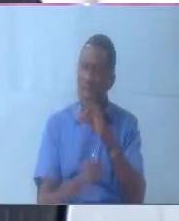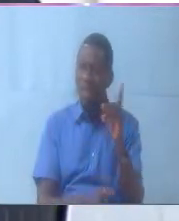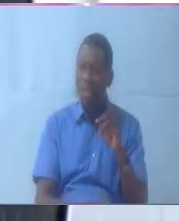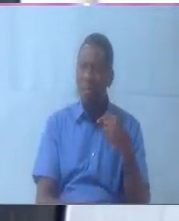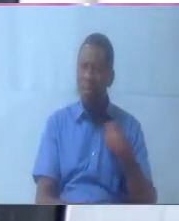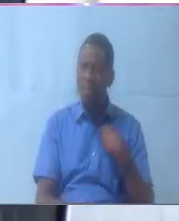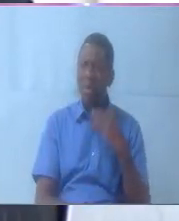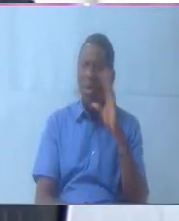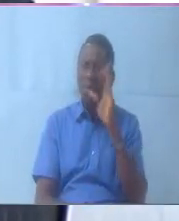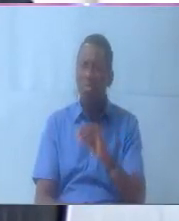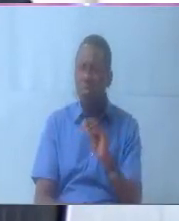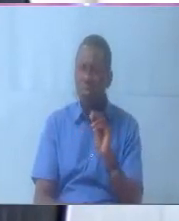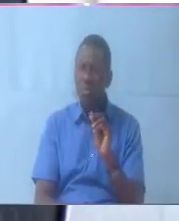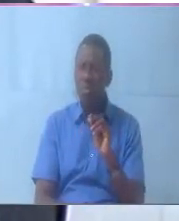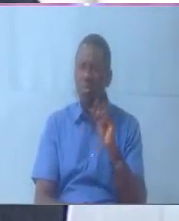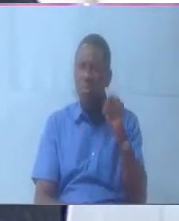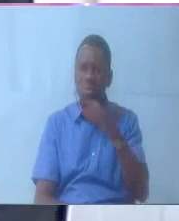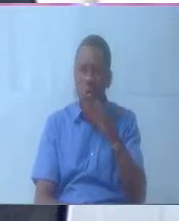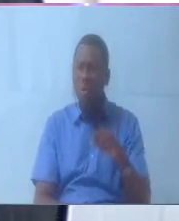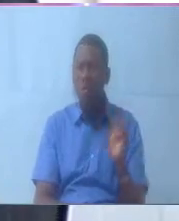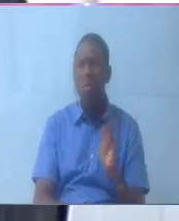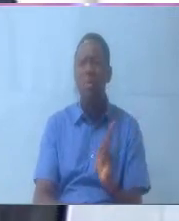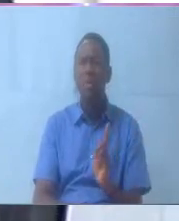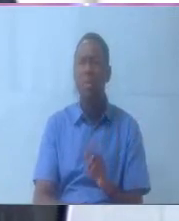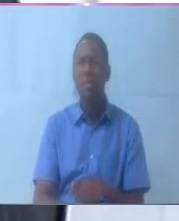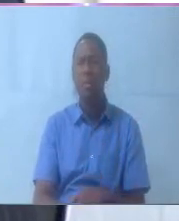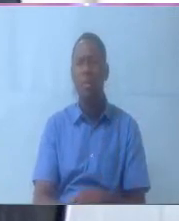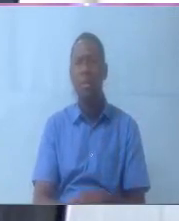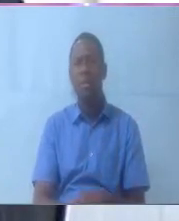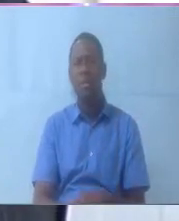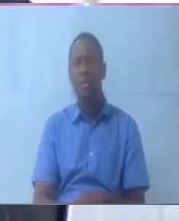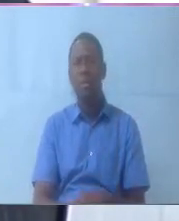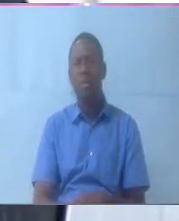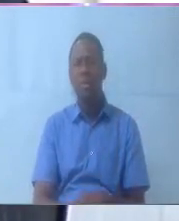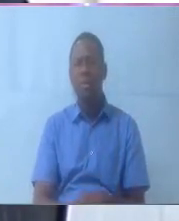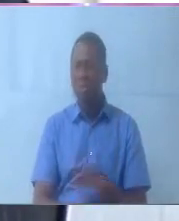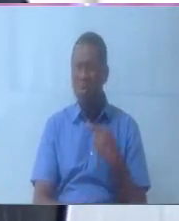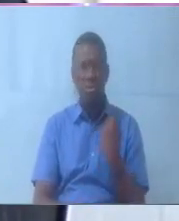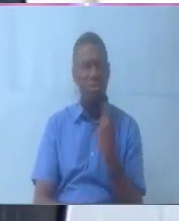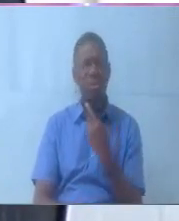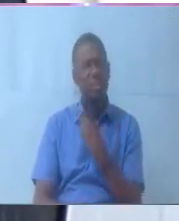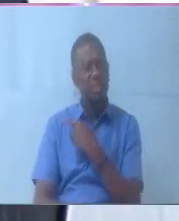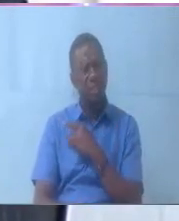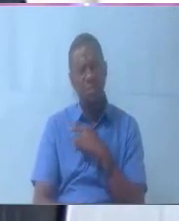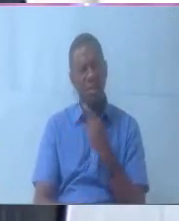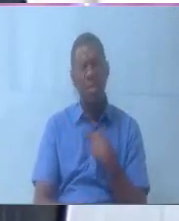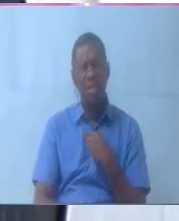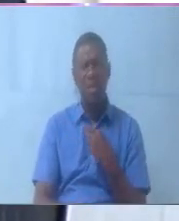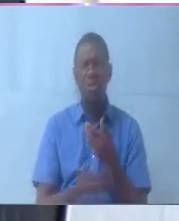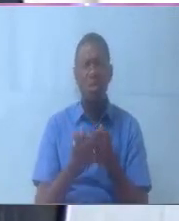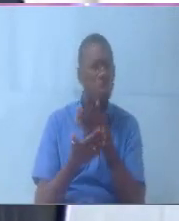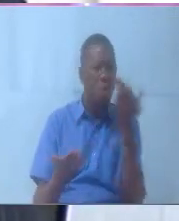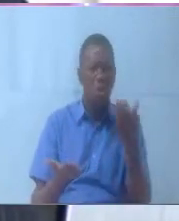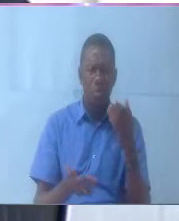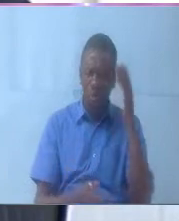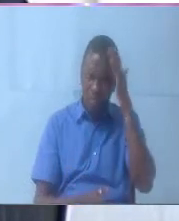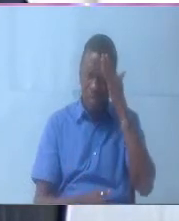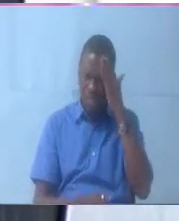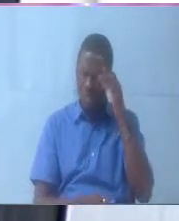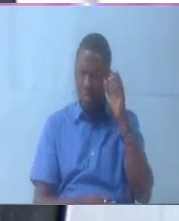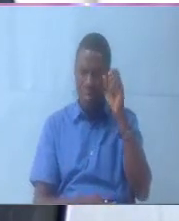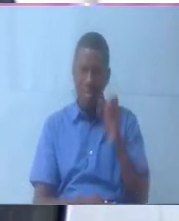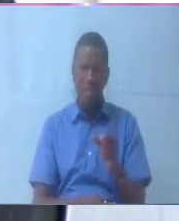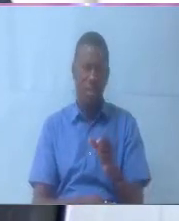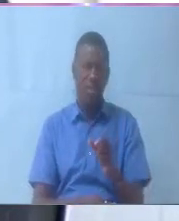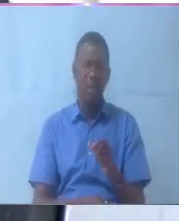uleke. What offense? It's just treated me like a common criminal. But I was wondering, $500,000. But anyway, I had good